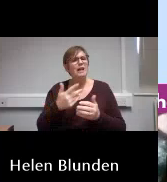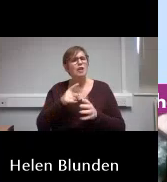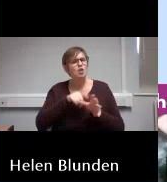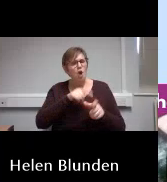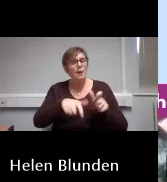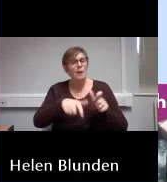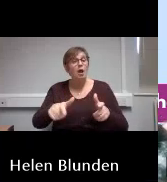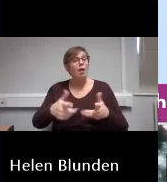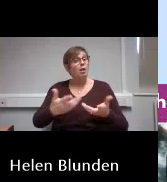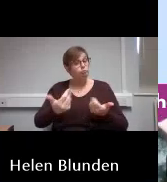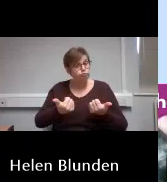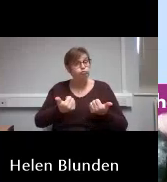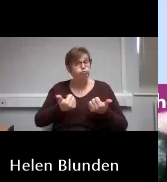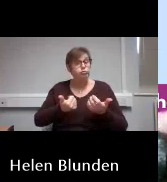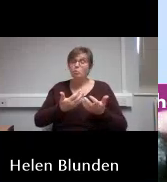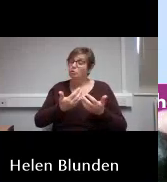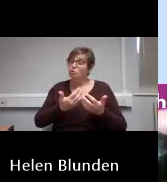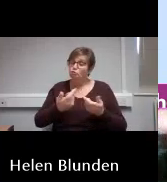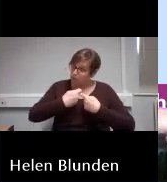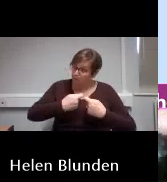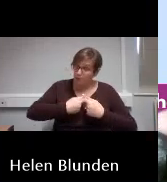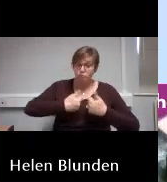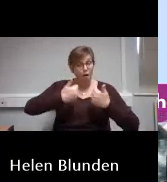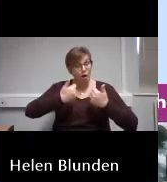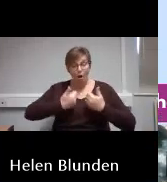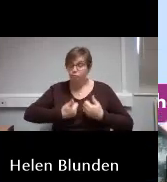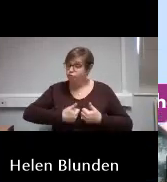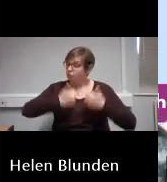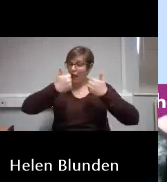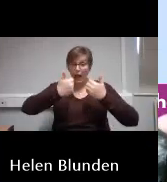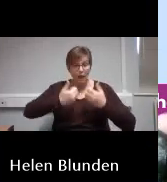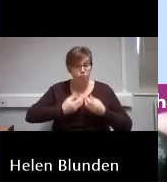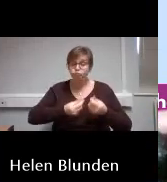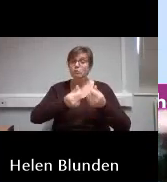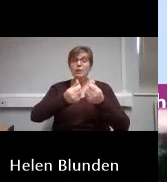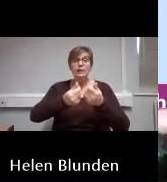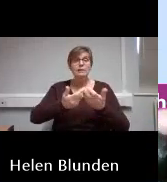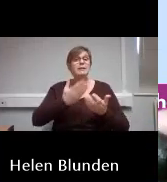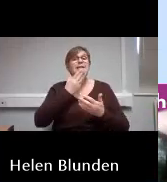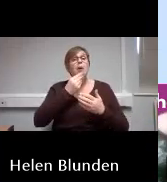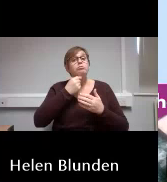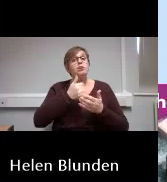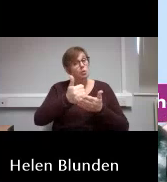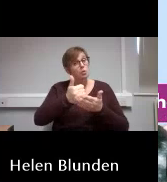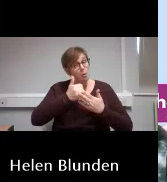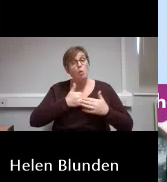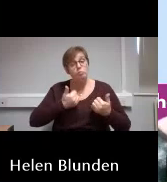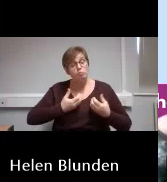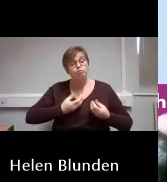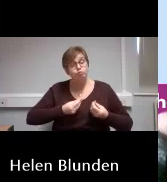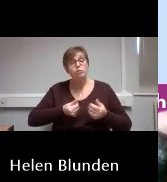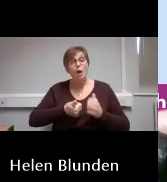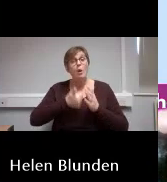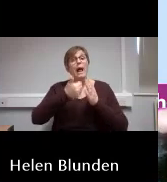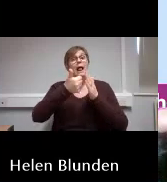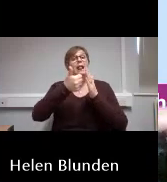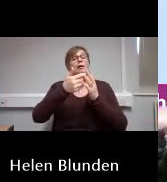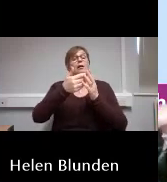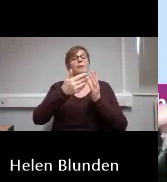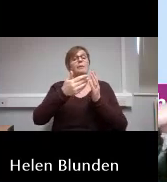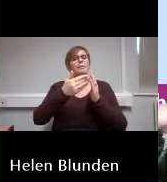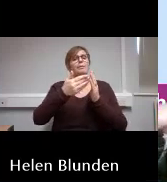have received some treatment and they've had some intensive support, it's then that step down to